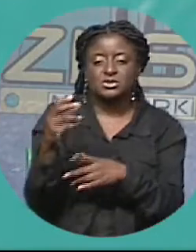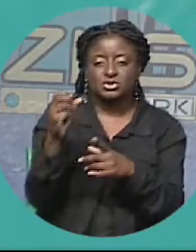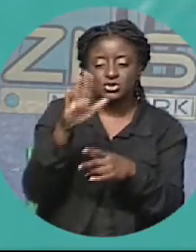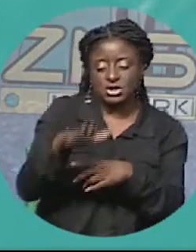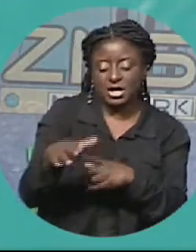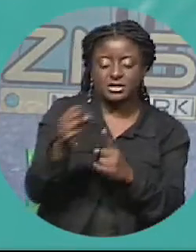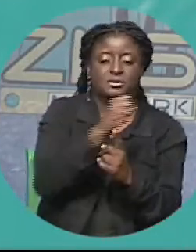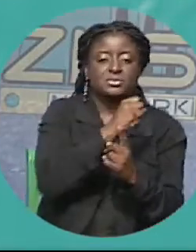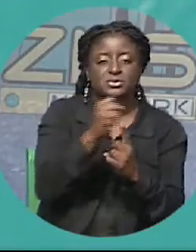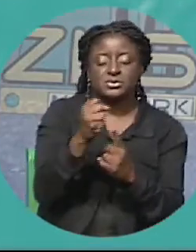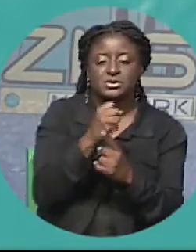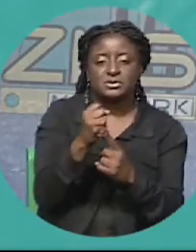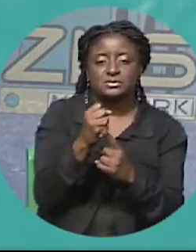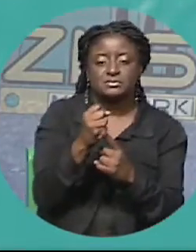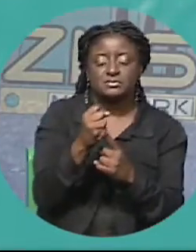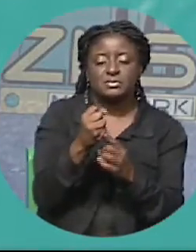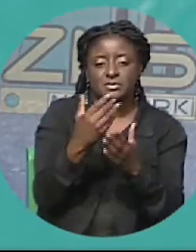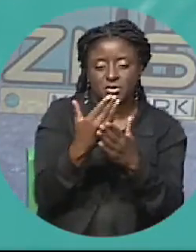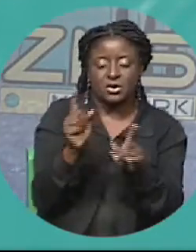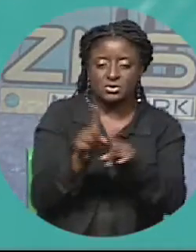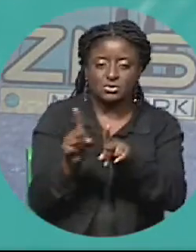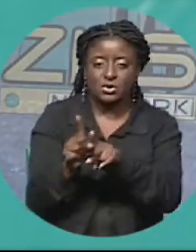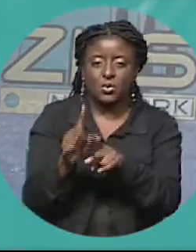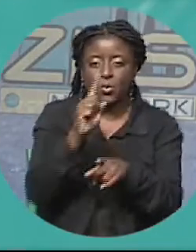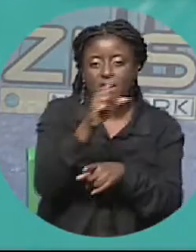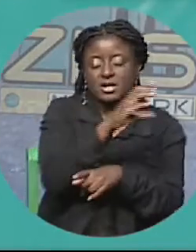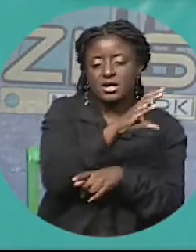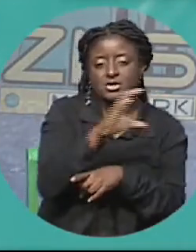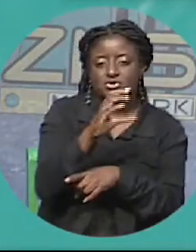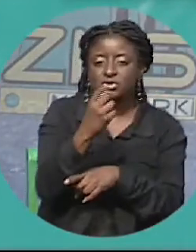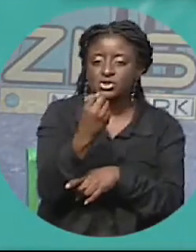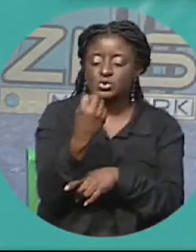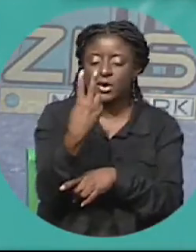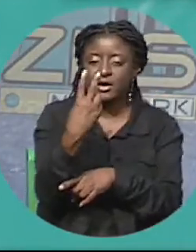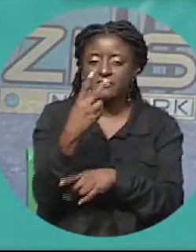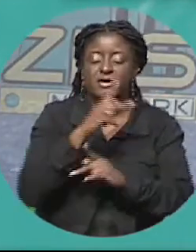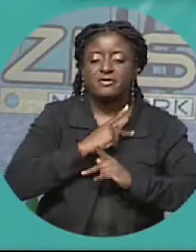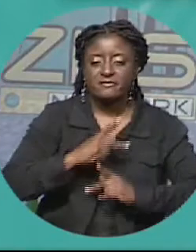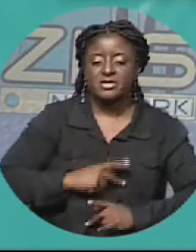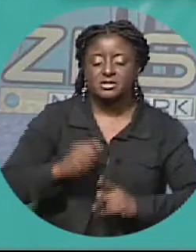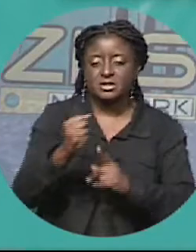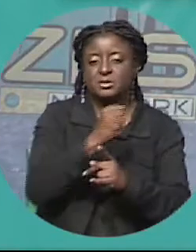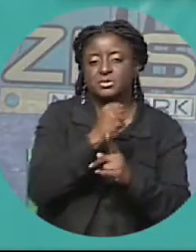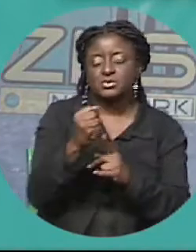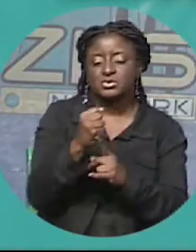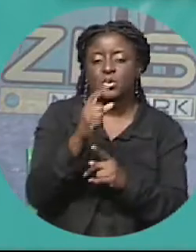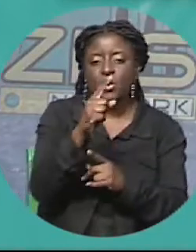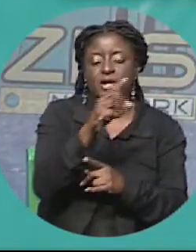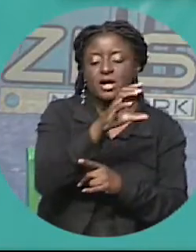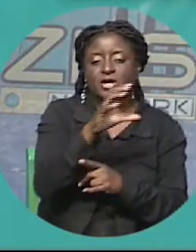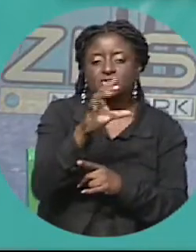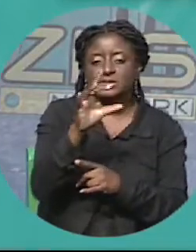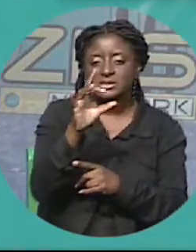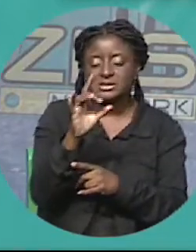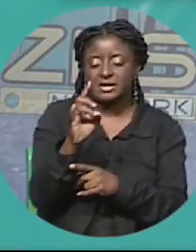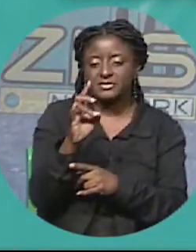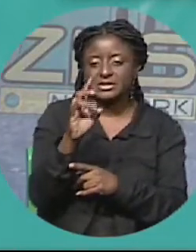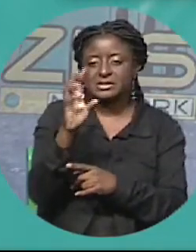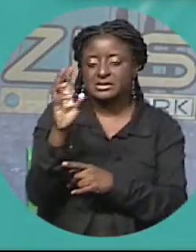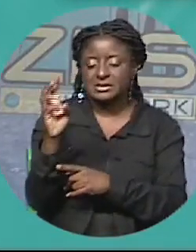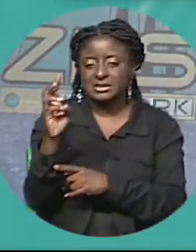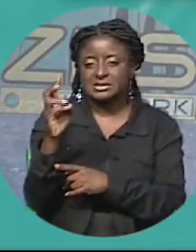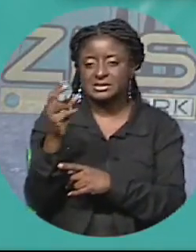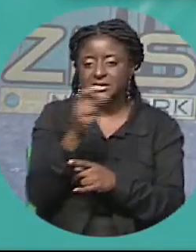also revealed there were 112 physical abuse cases and 176 neglect cases. Correspondingly,